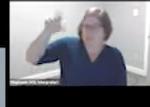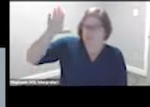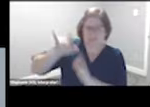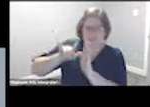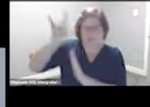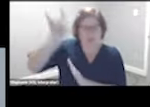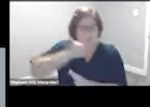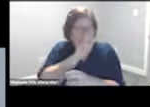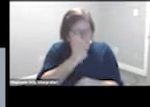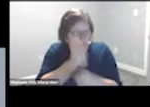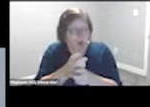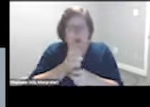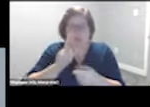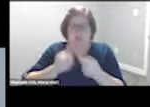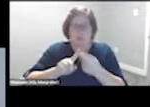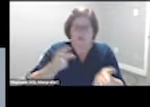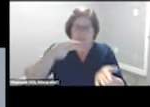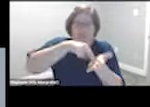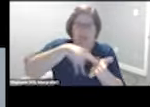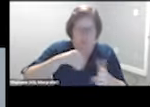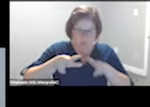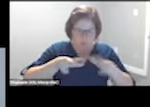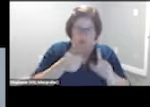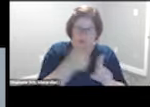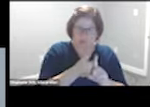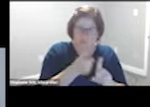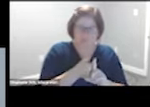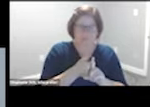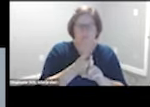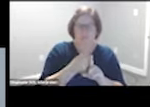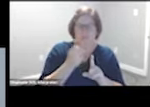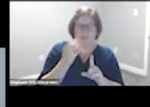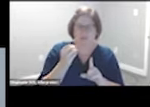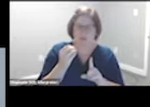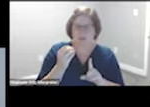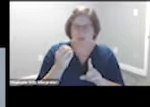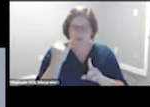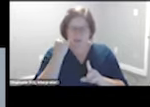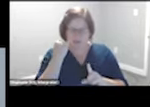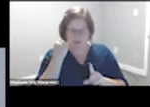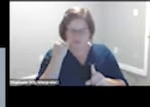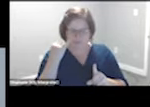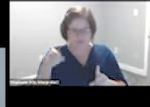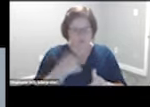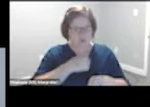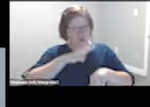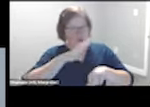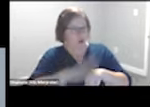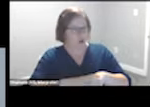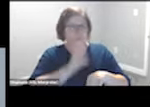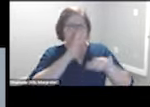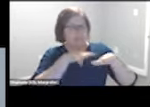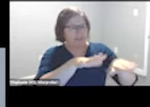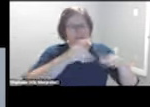up and hard to walk by yourself. But if we just thrown on the sea and change all the spacesuit and put on